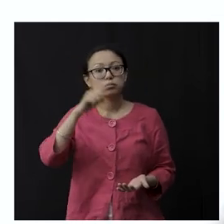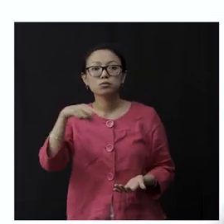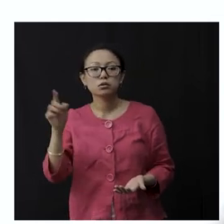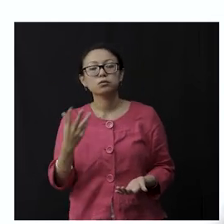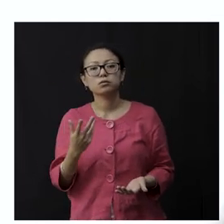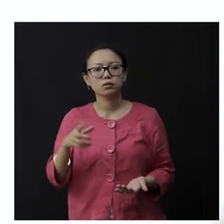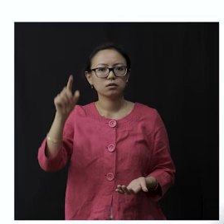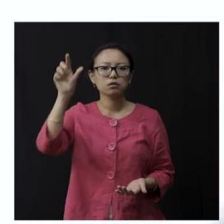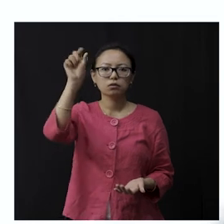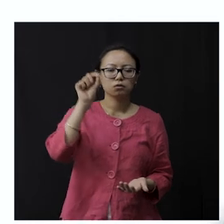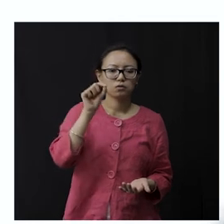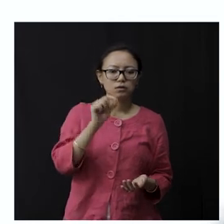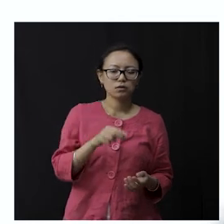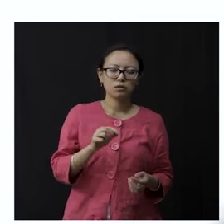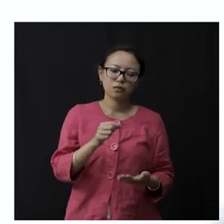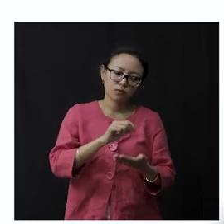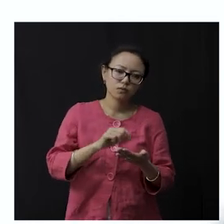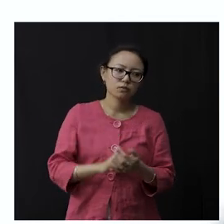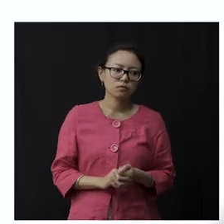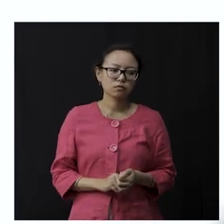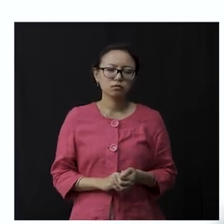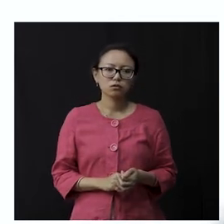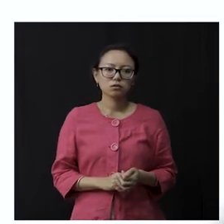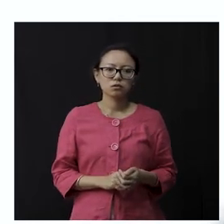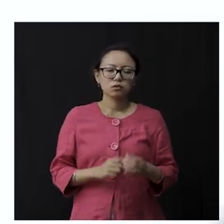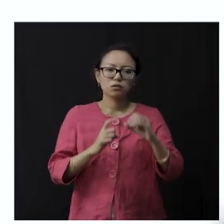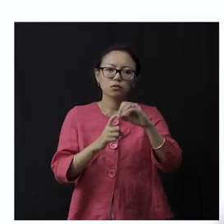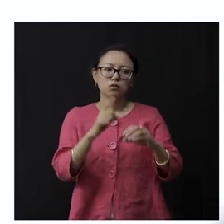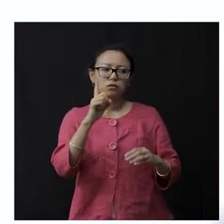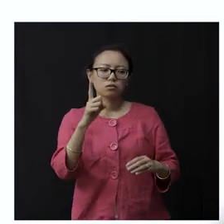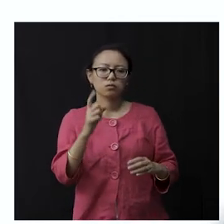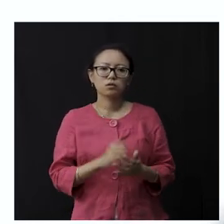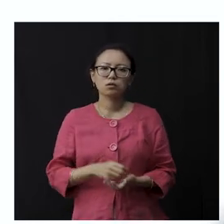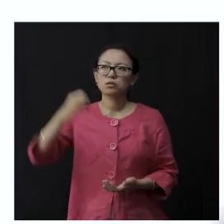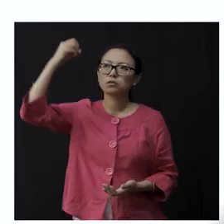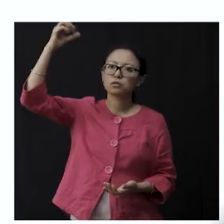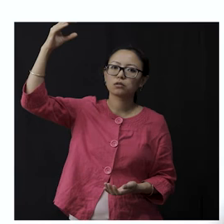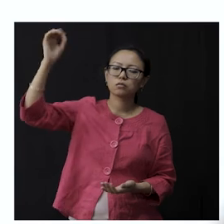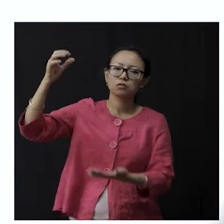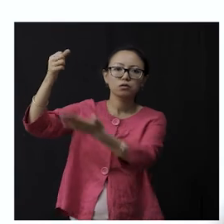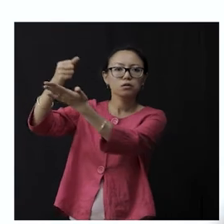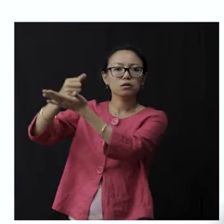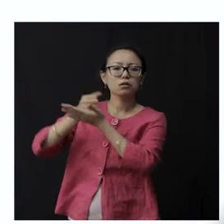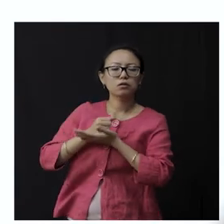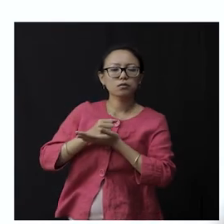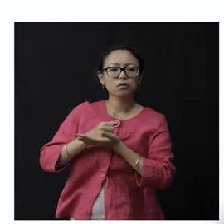number one, the sun gives us... What did the sun gives us, children? The sun gives us